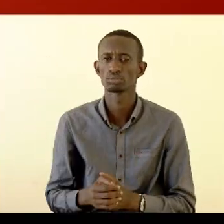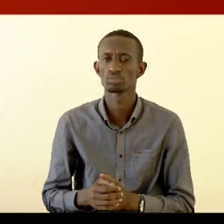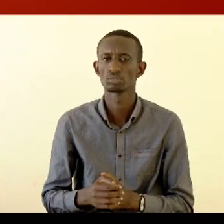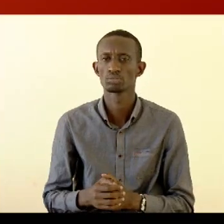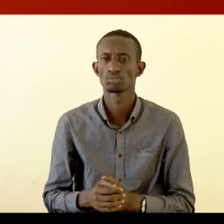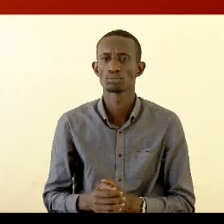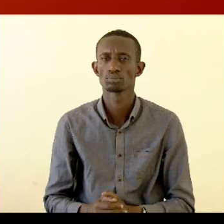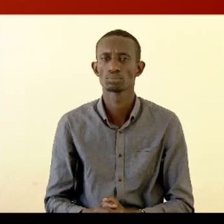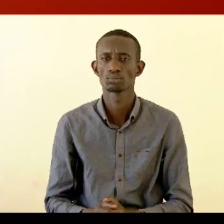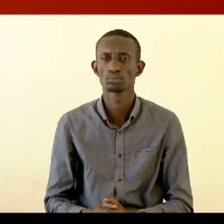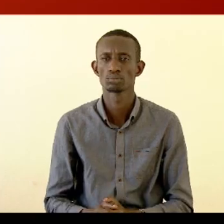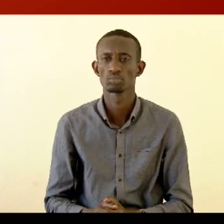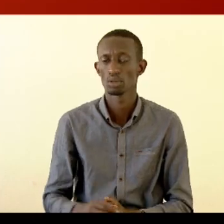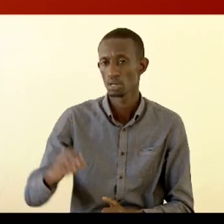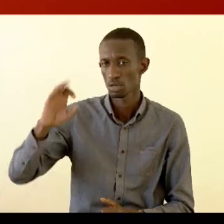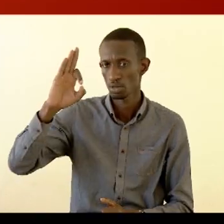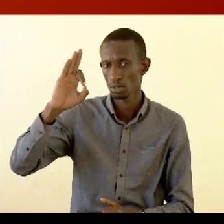fluorine, it's this one.